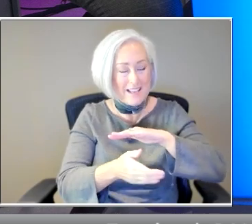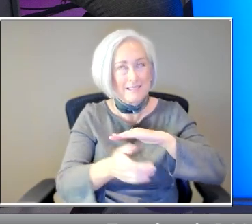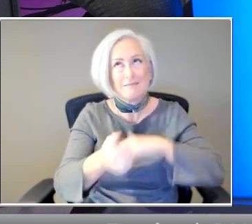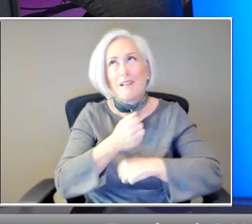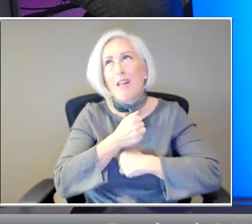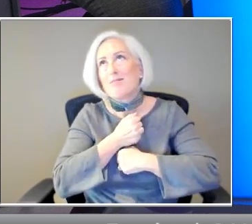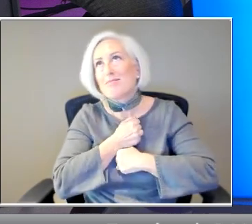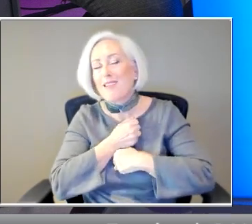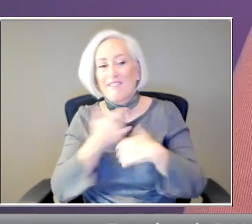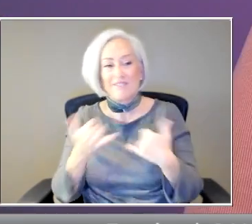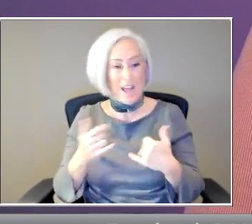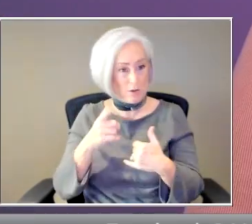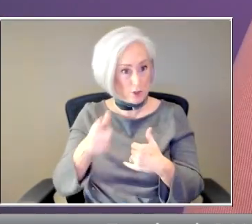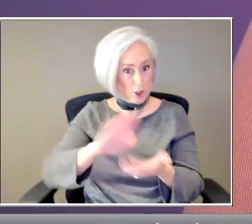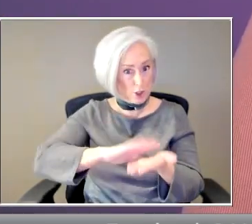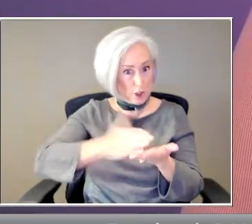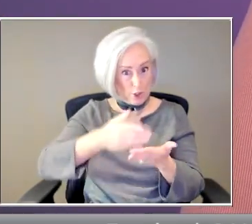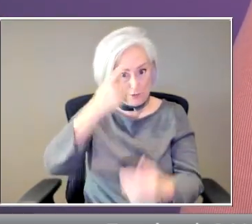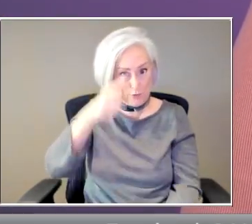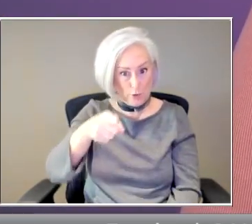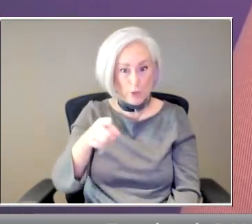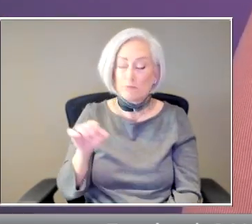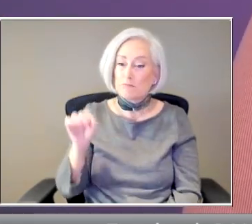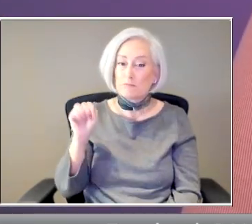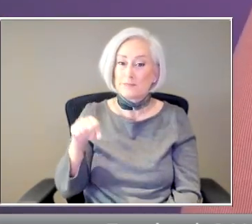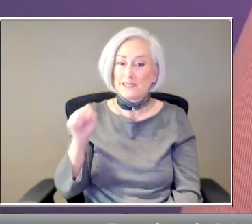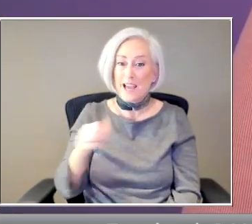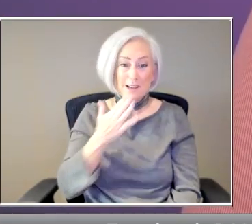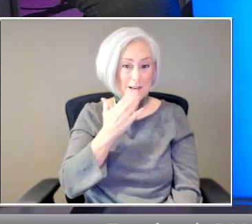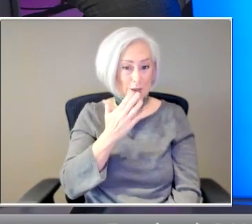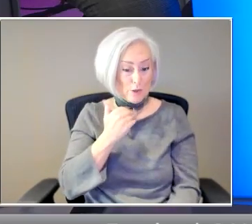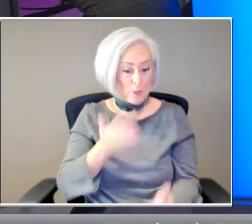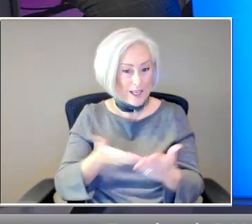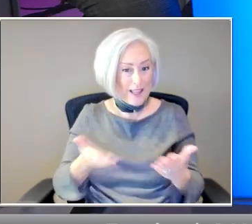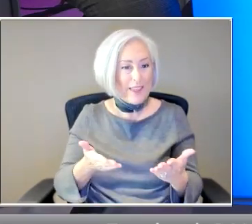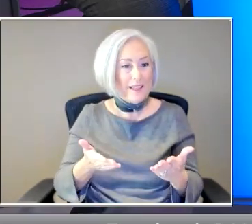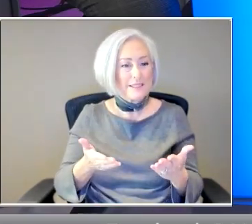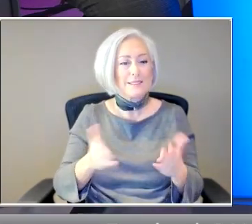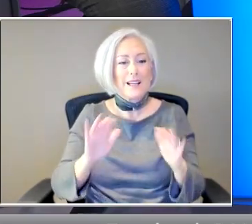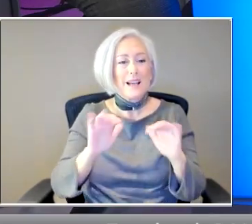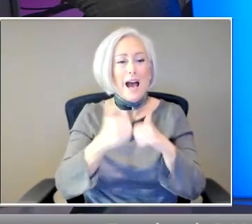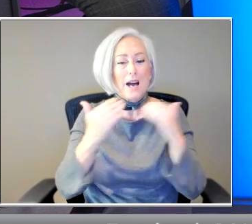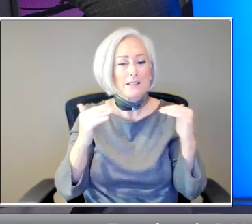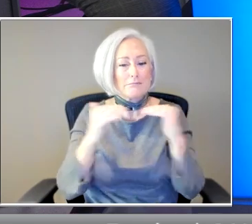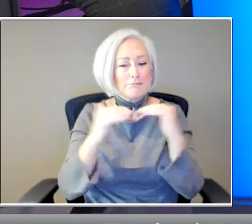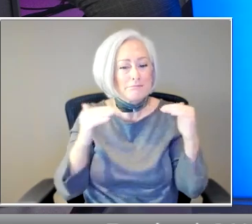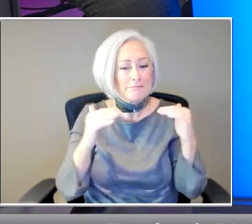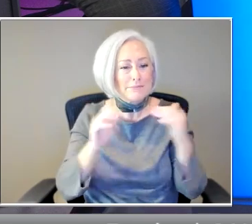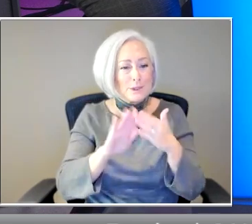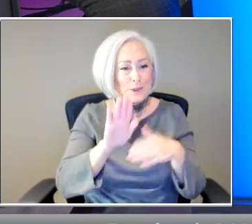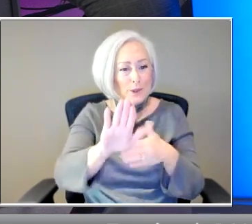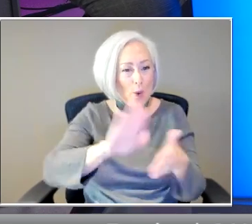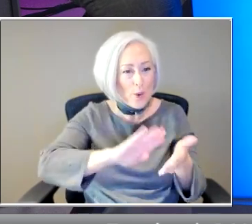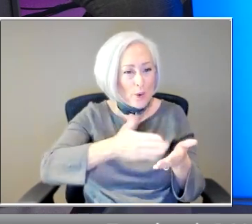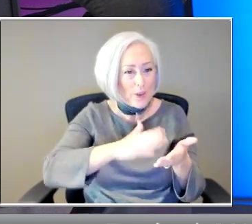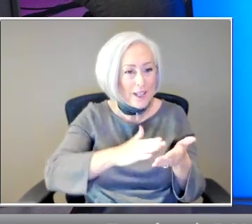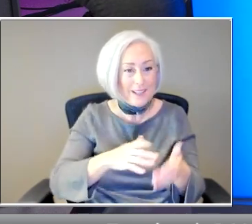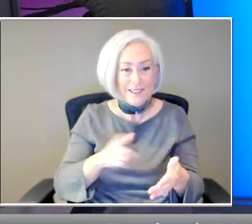you? Yeah. Sweets and stuff? How does it measure up? It Feel like you taught her well? It's almost as good as